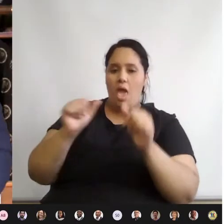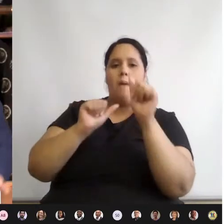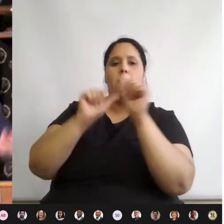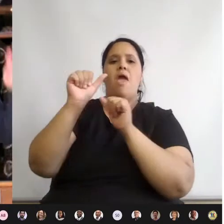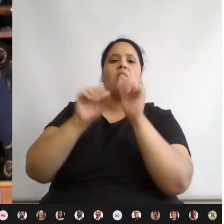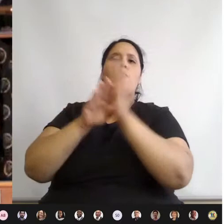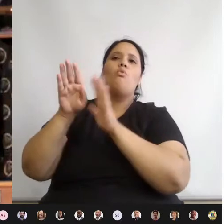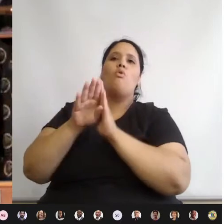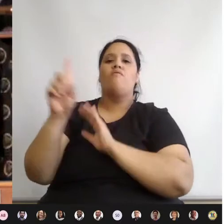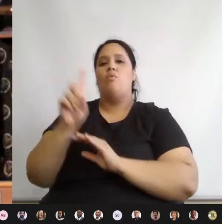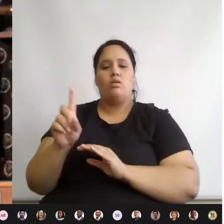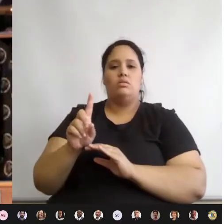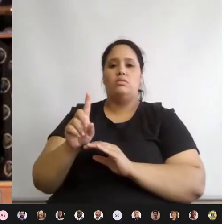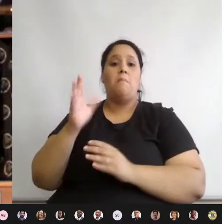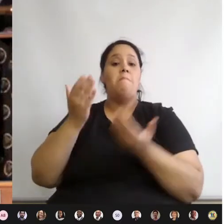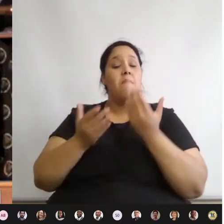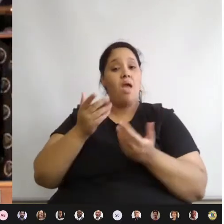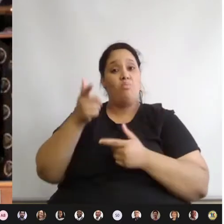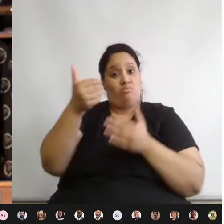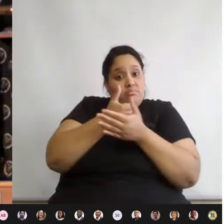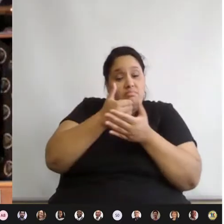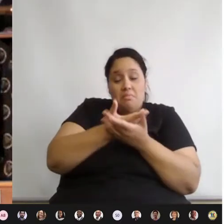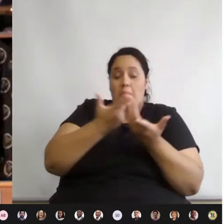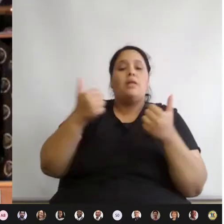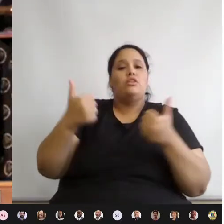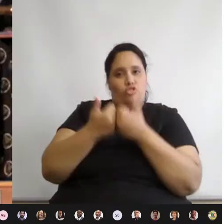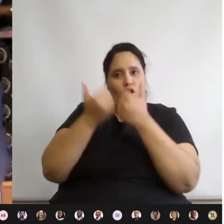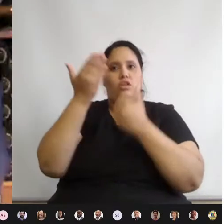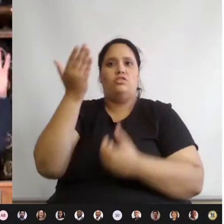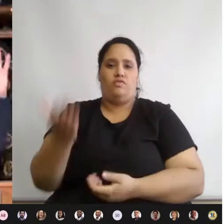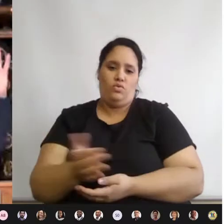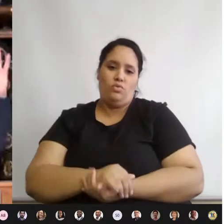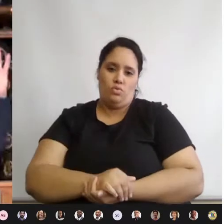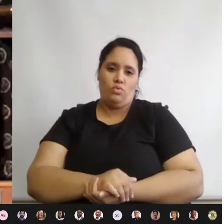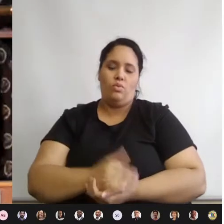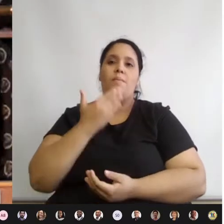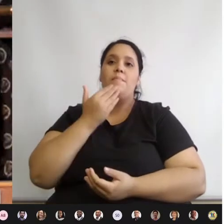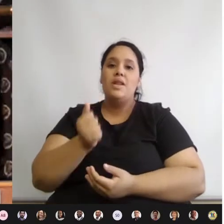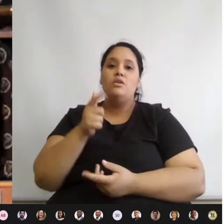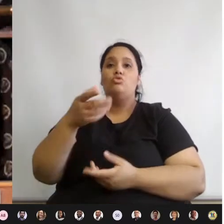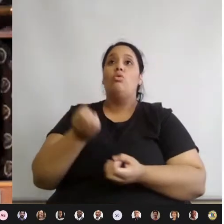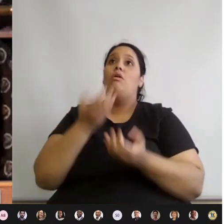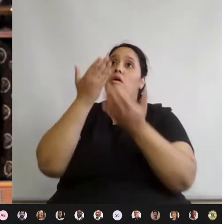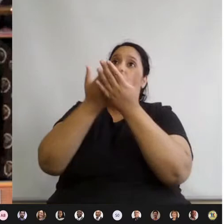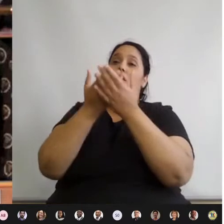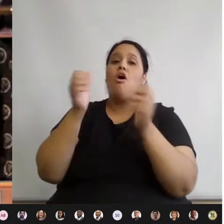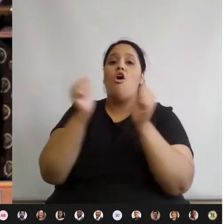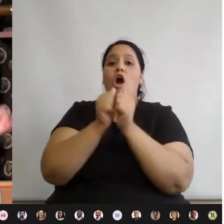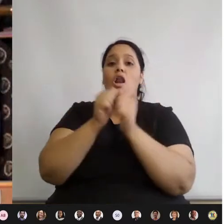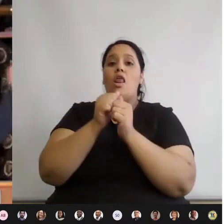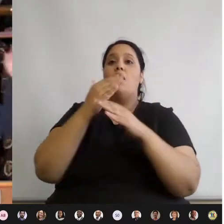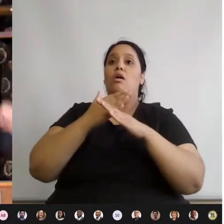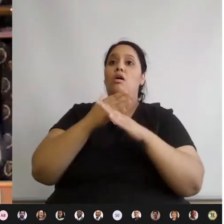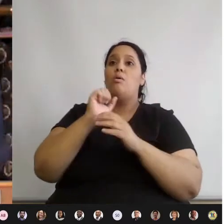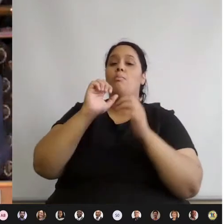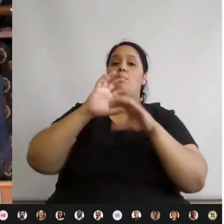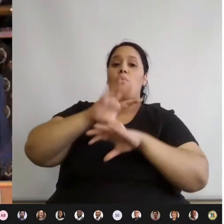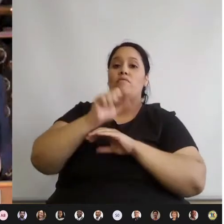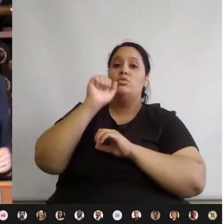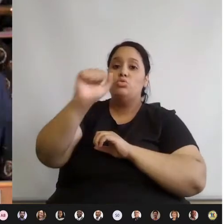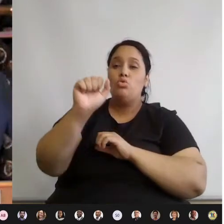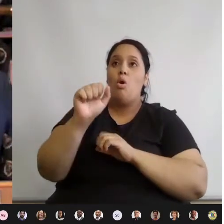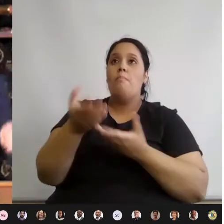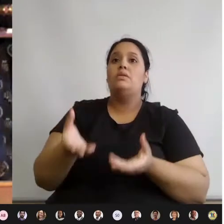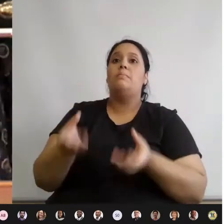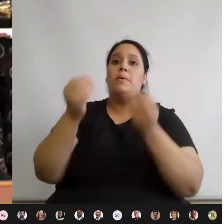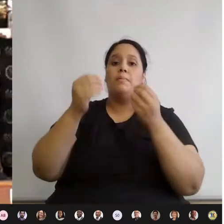it's because you can't hear, but that's the challenge to you. Please put those to your colleagues in other provinces. Come up with great solutions. Lead from the